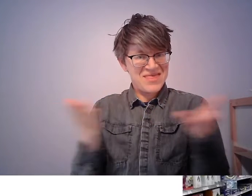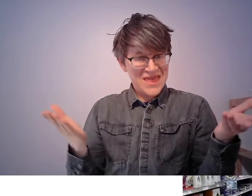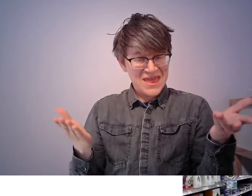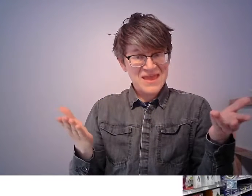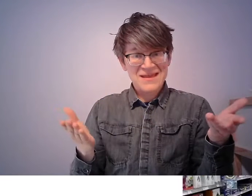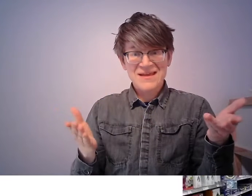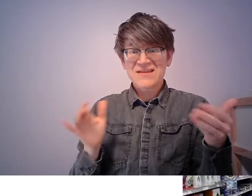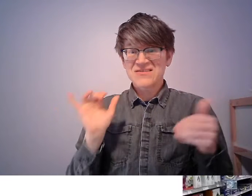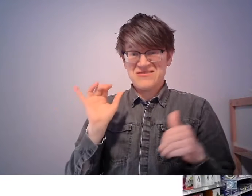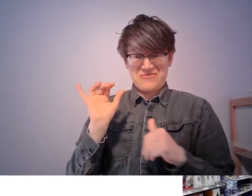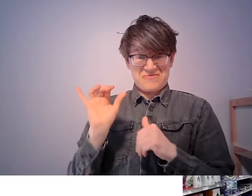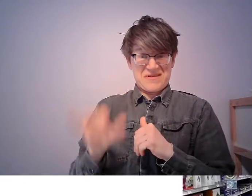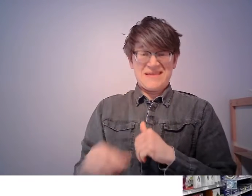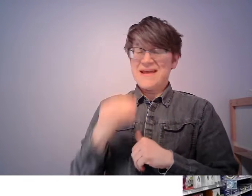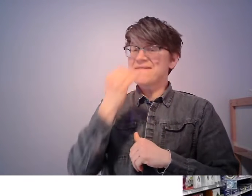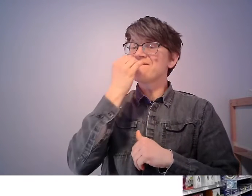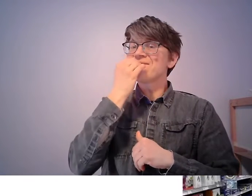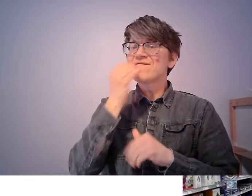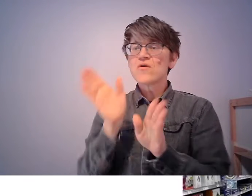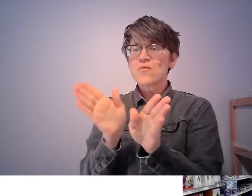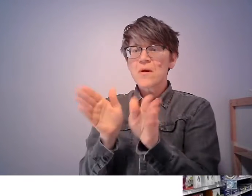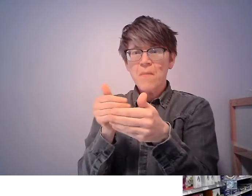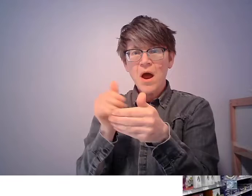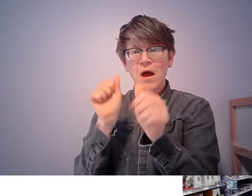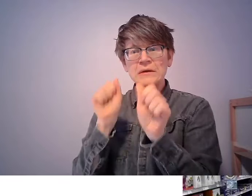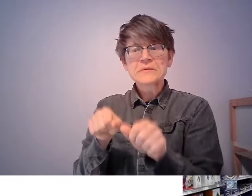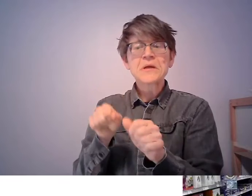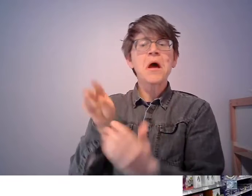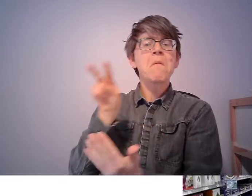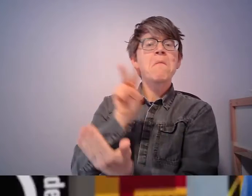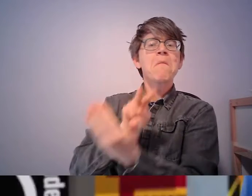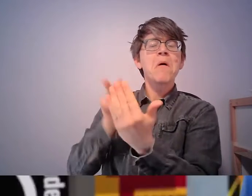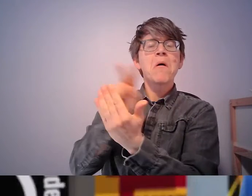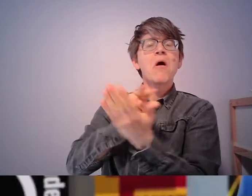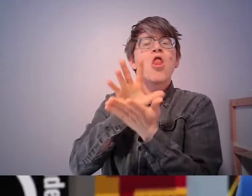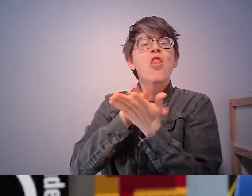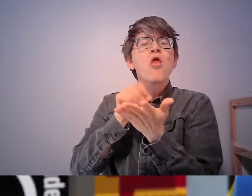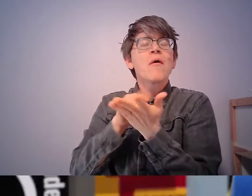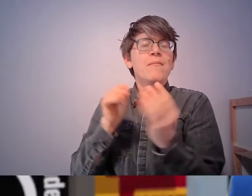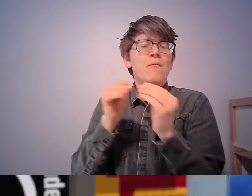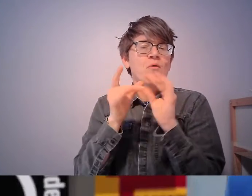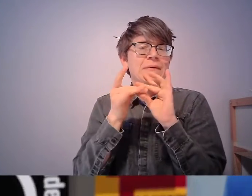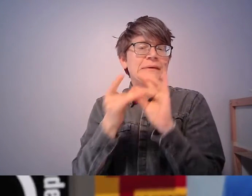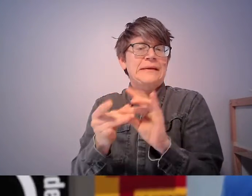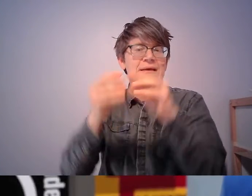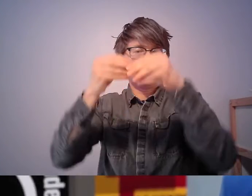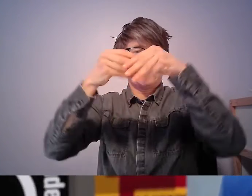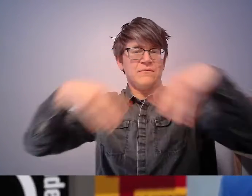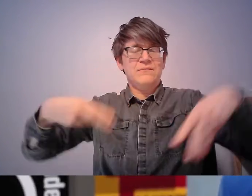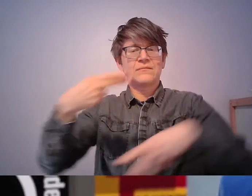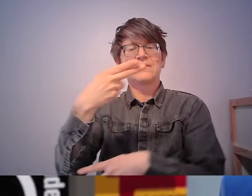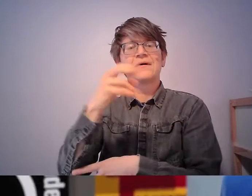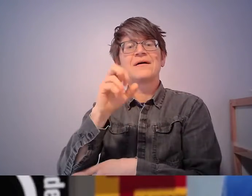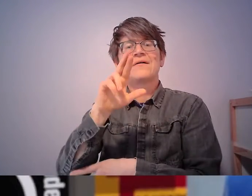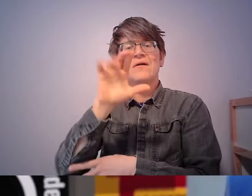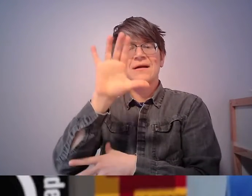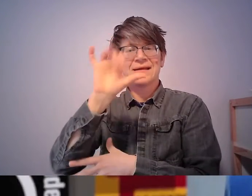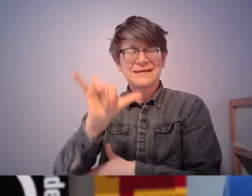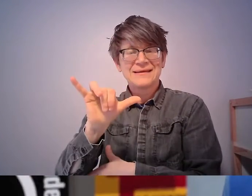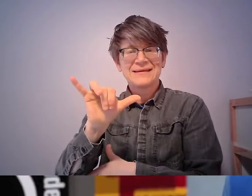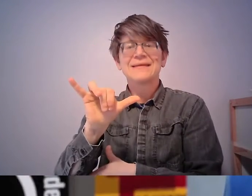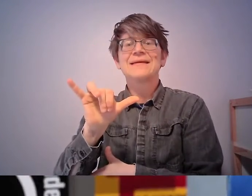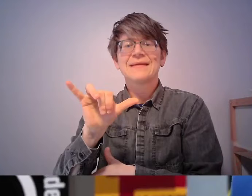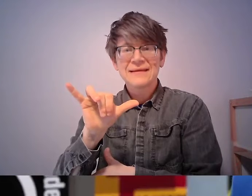packaging is a great place to examine how hierarchy works. Products in the same category use branding and hierarchy